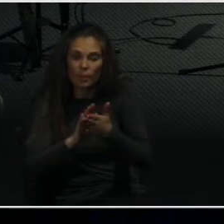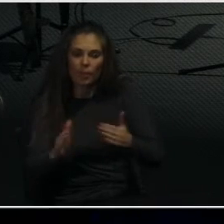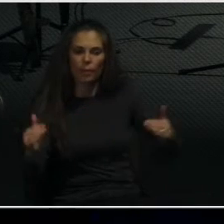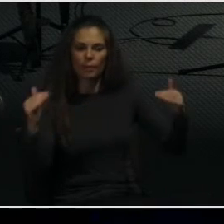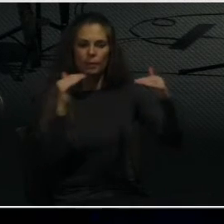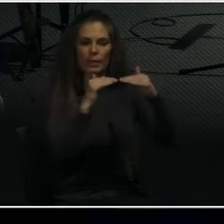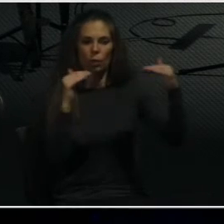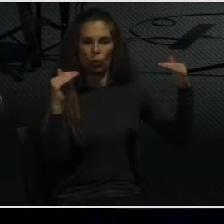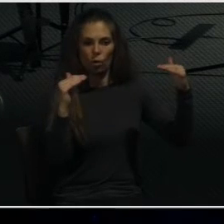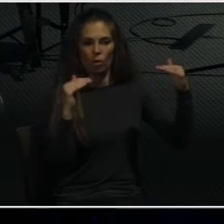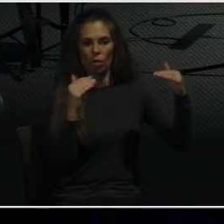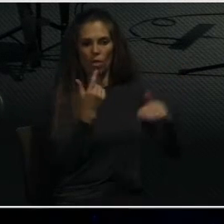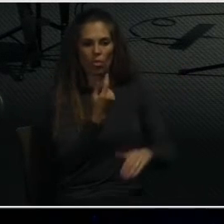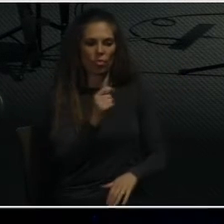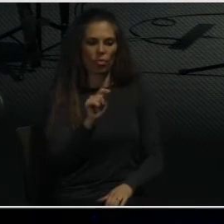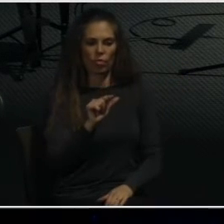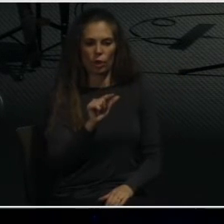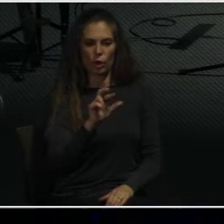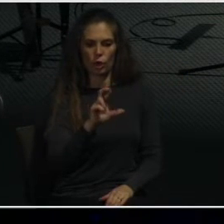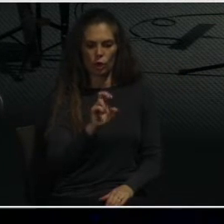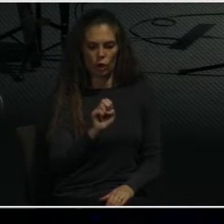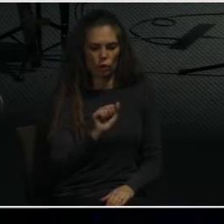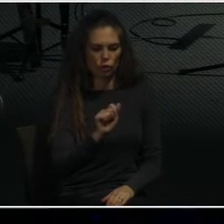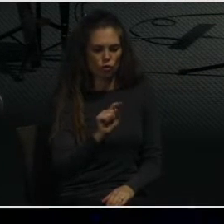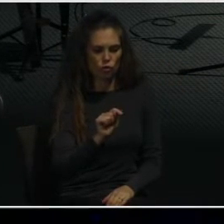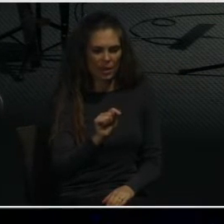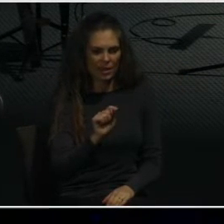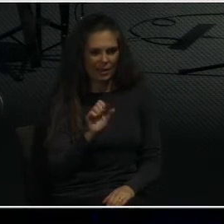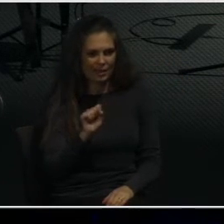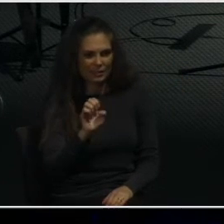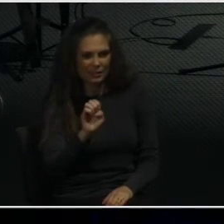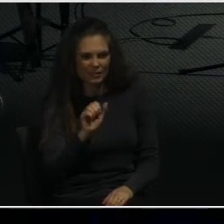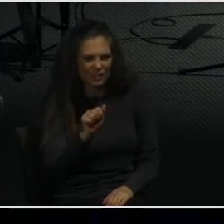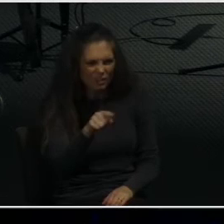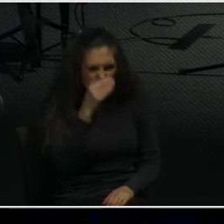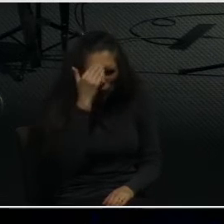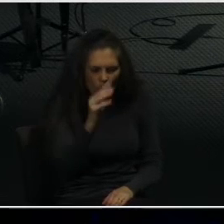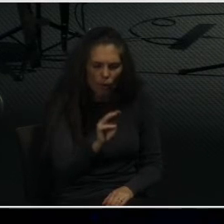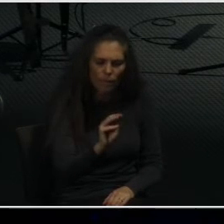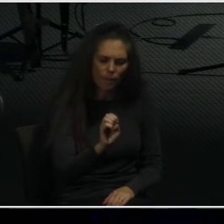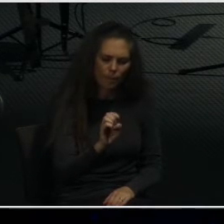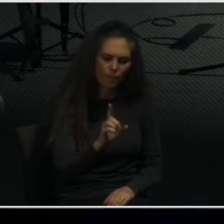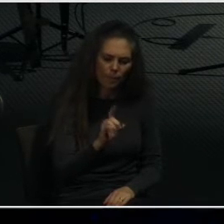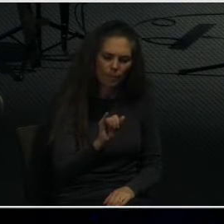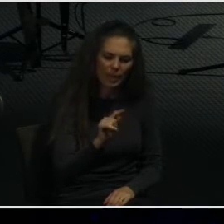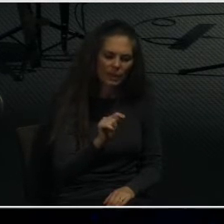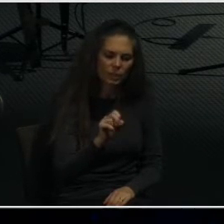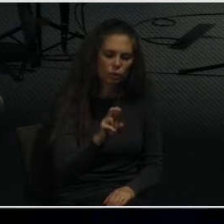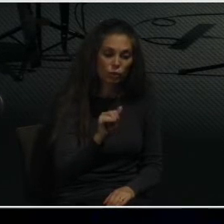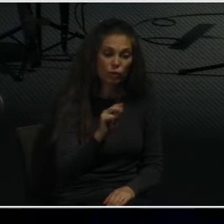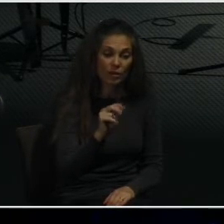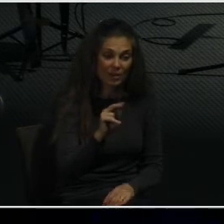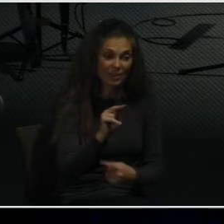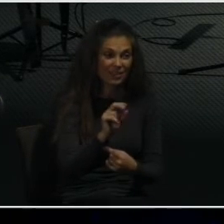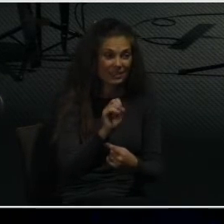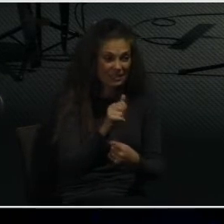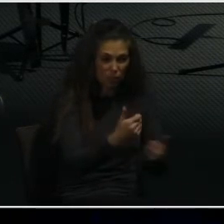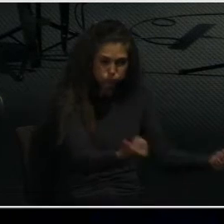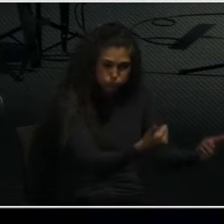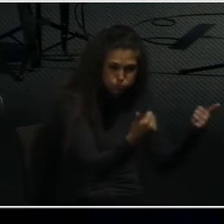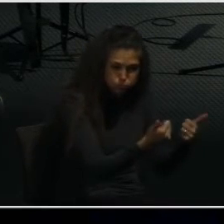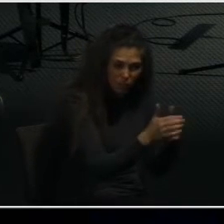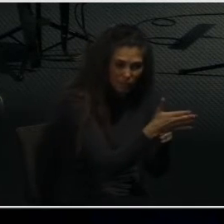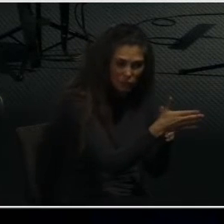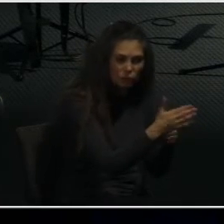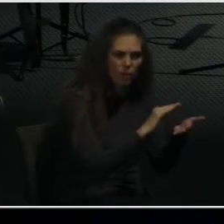Sea. And then in verse 11, the swamps and marshes remain salty because salt has some good purposes. But then verse 12,